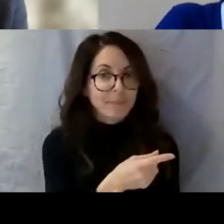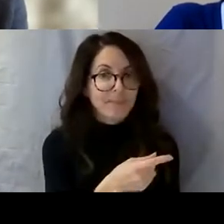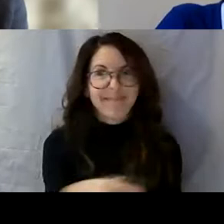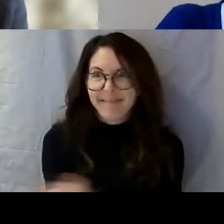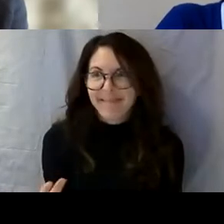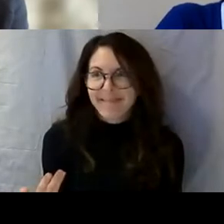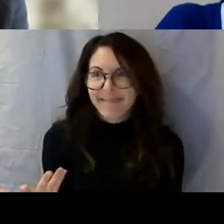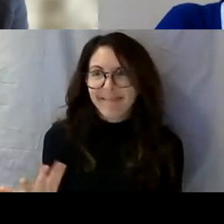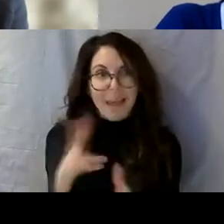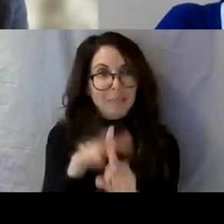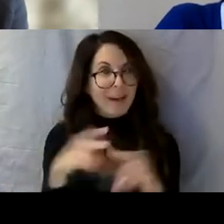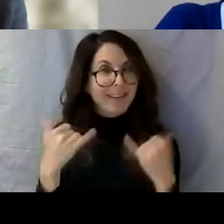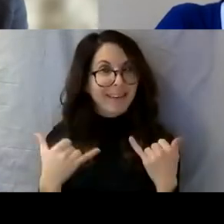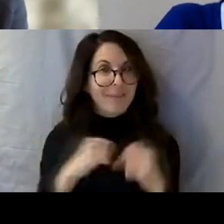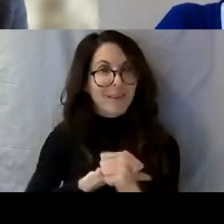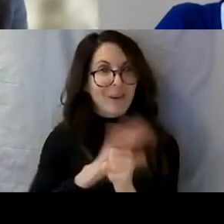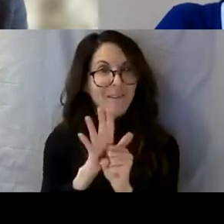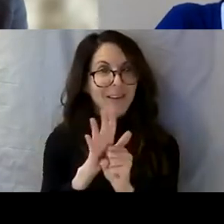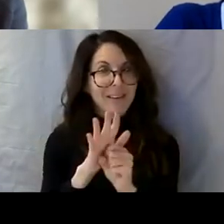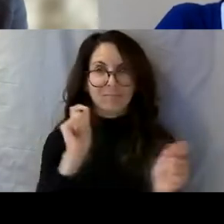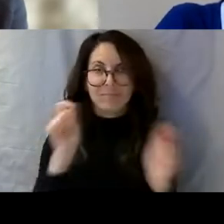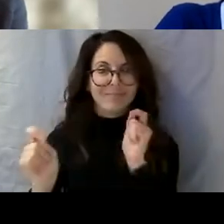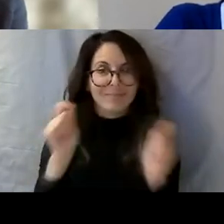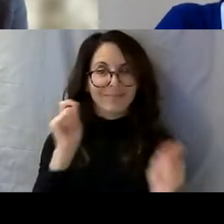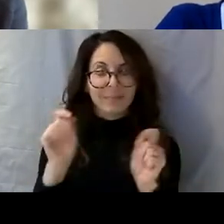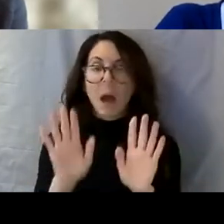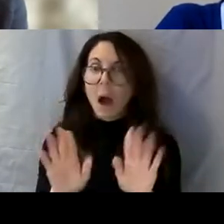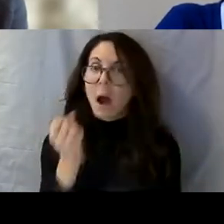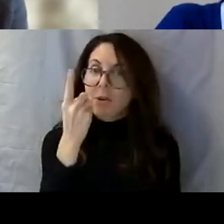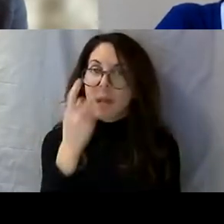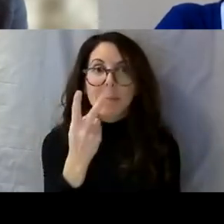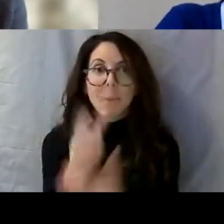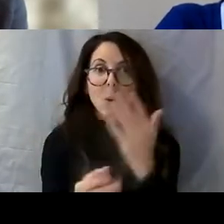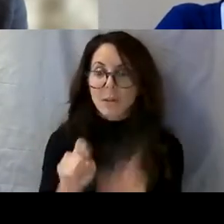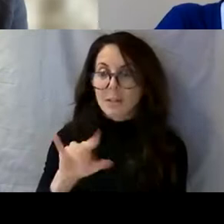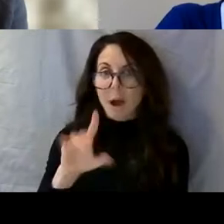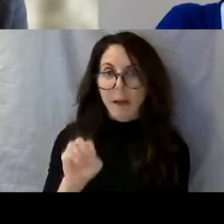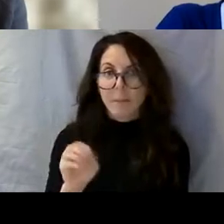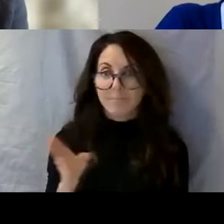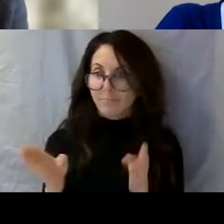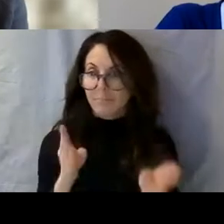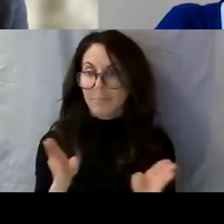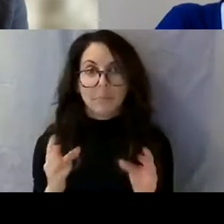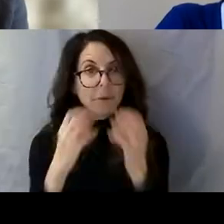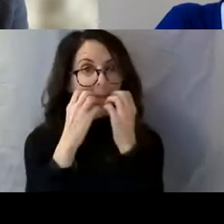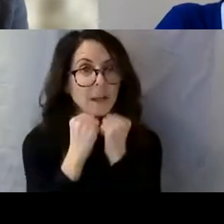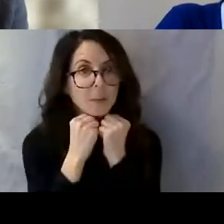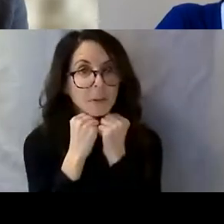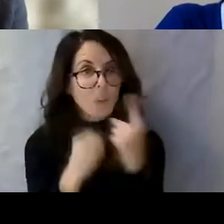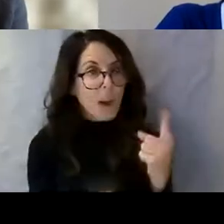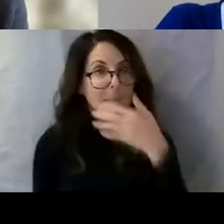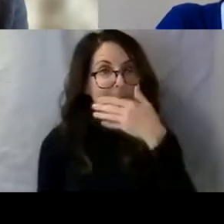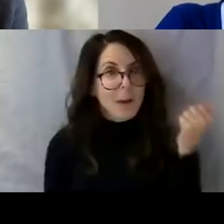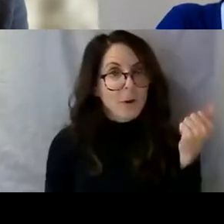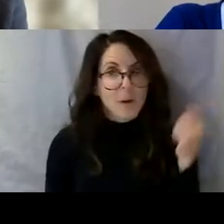the conditions that we're in right now. Both cognitive styles are valuable. It's not that one is better than the other necessarily. Hedgehogs